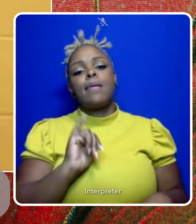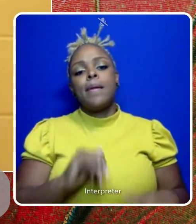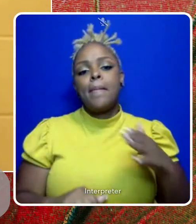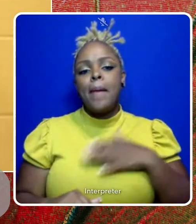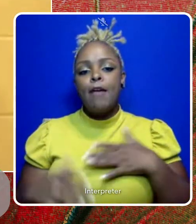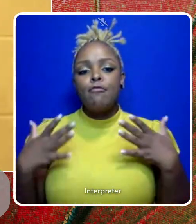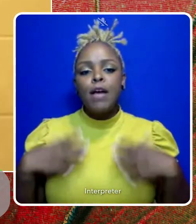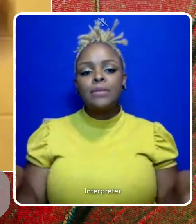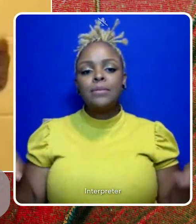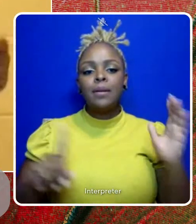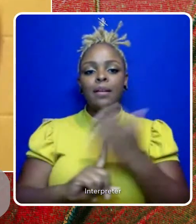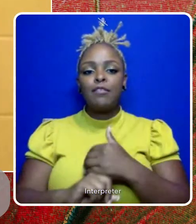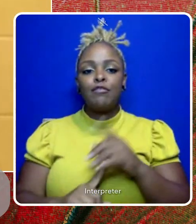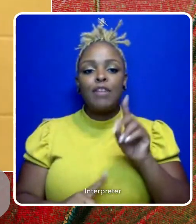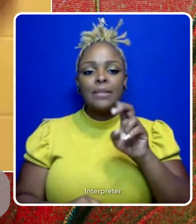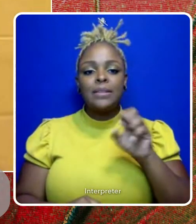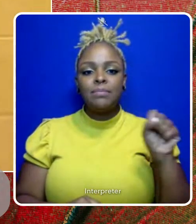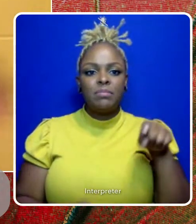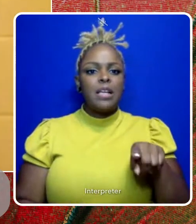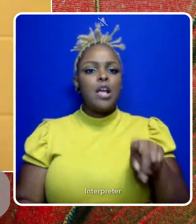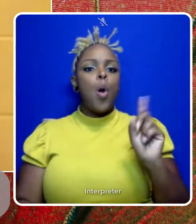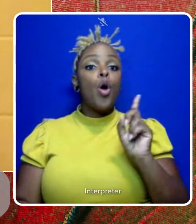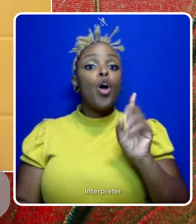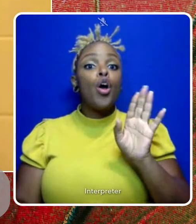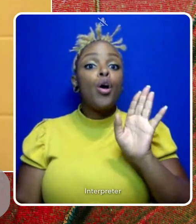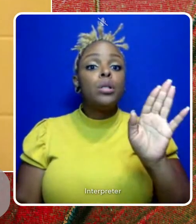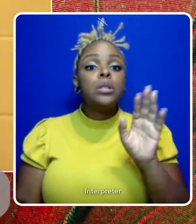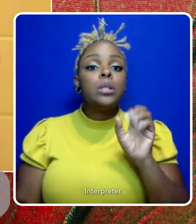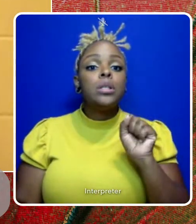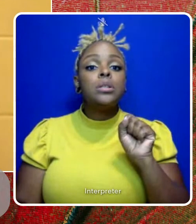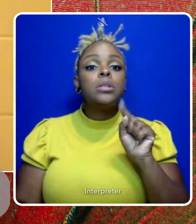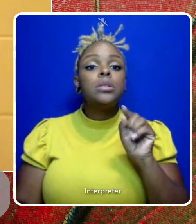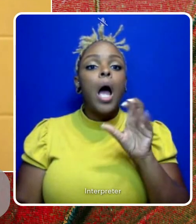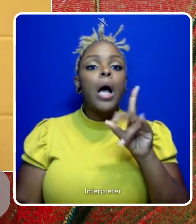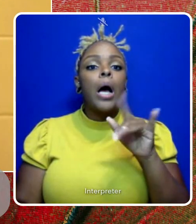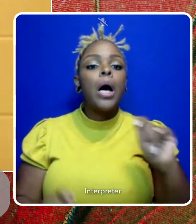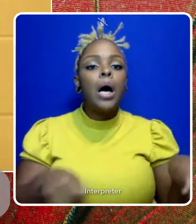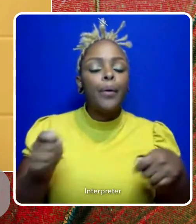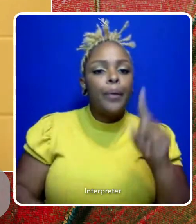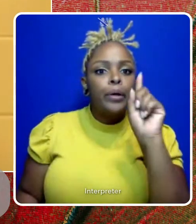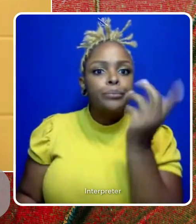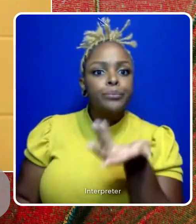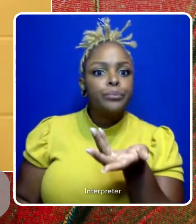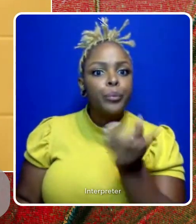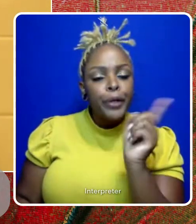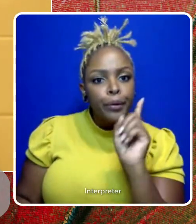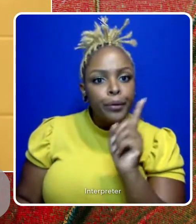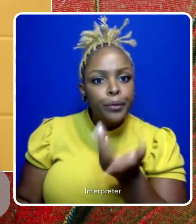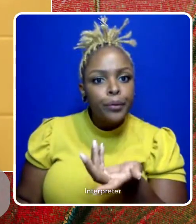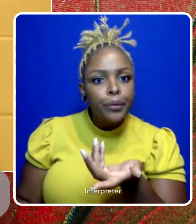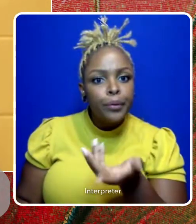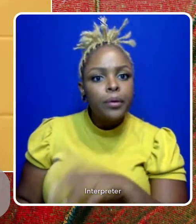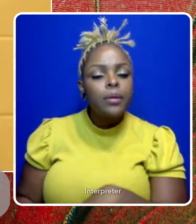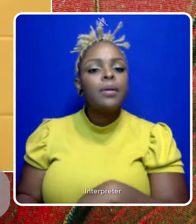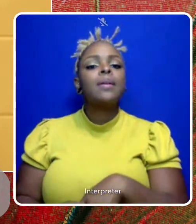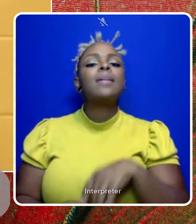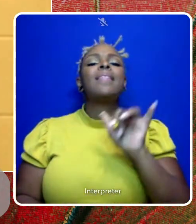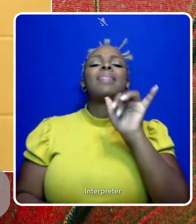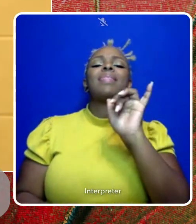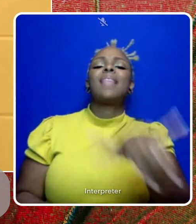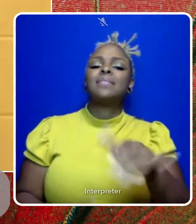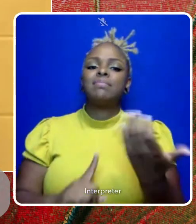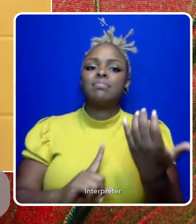stockings? You don't think that dress is just a little small? Isn't it too chilly for